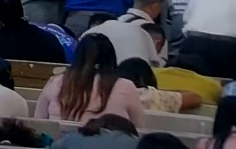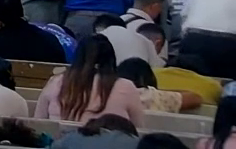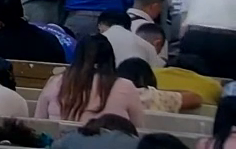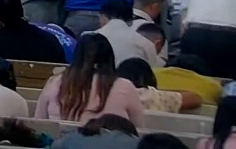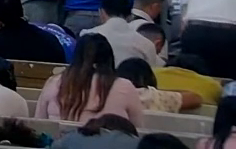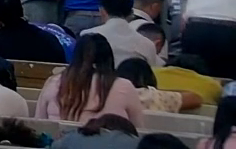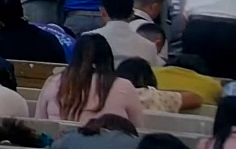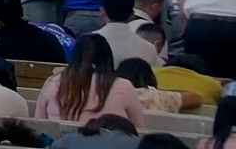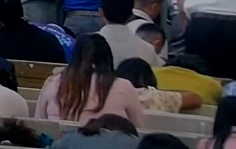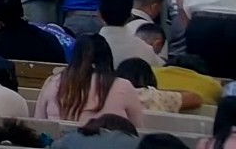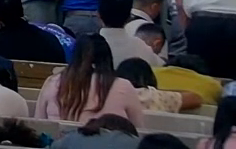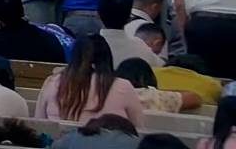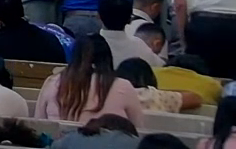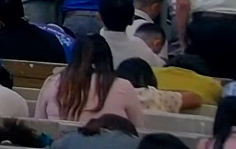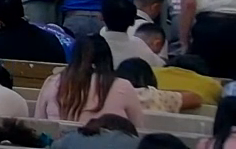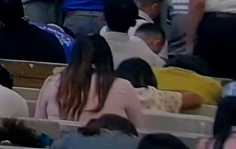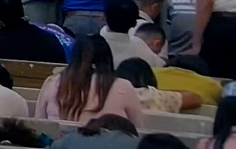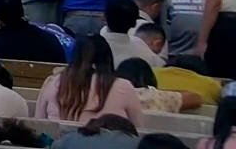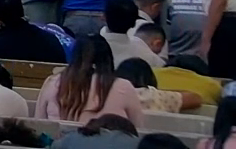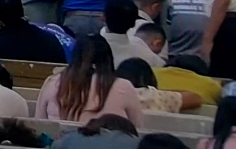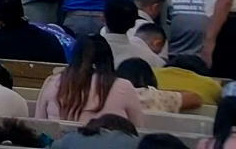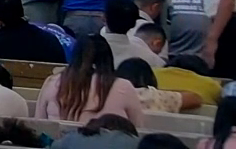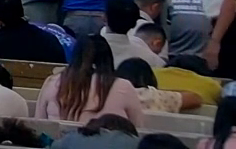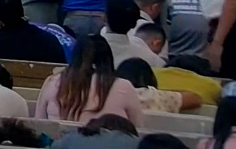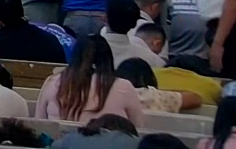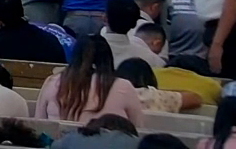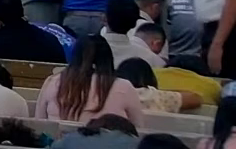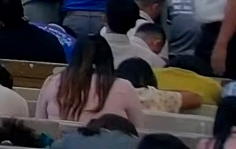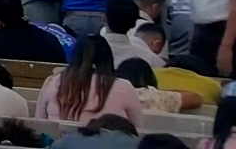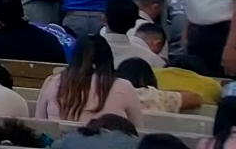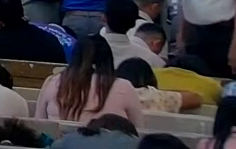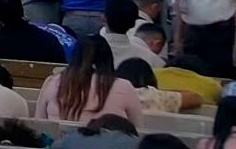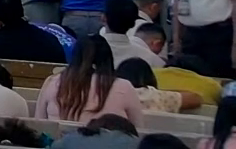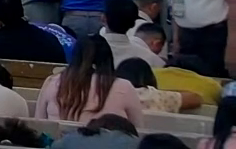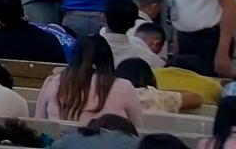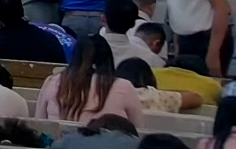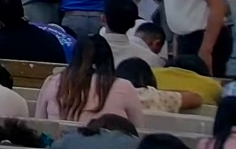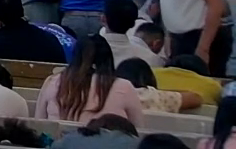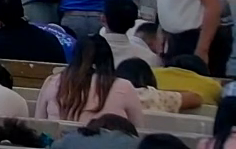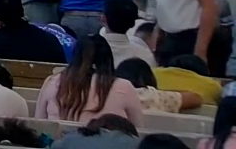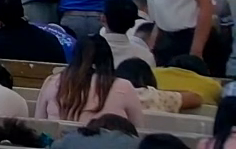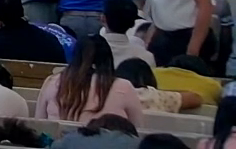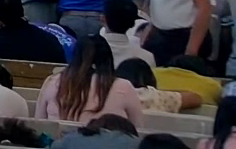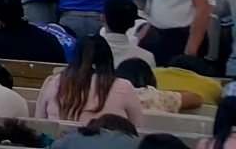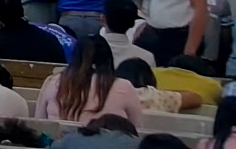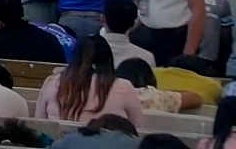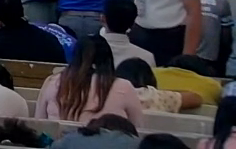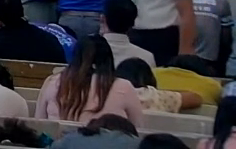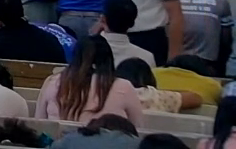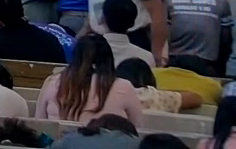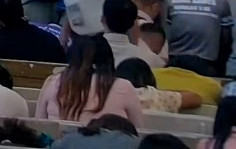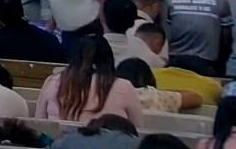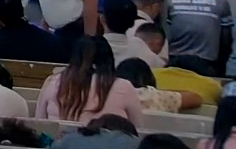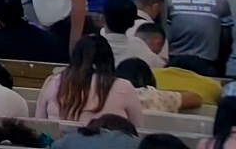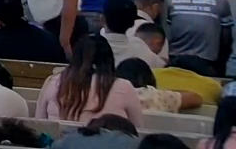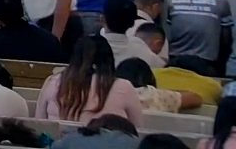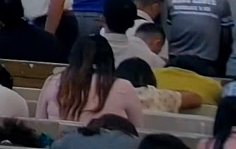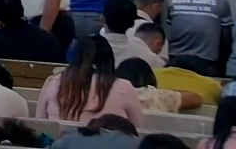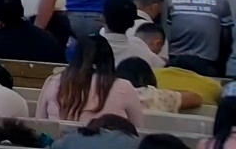continue to pray. If God is calling you to the field right now, you may not know where it may be, but you know that God has not called you to the